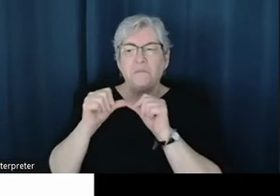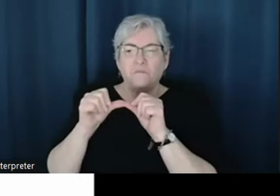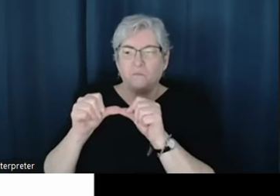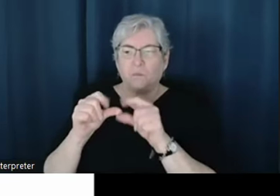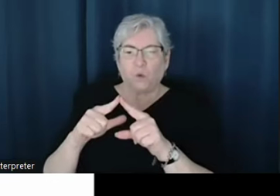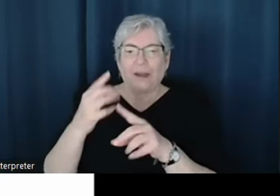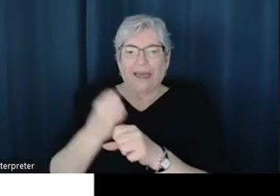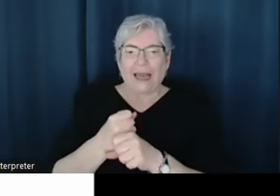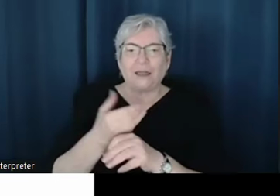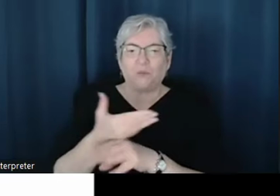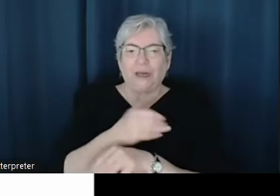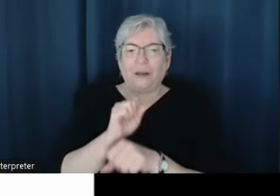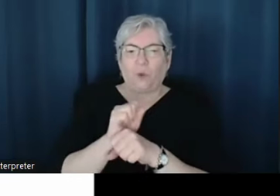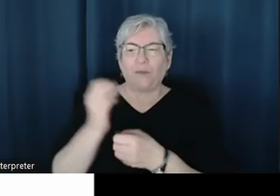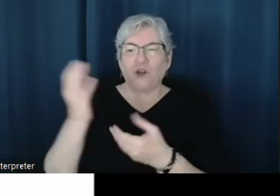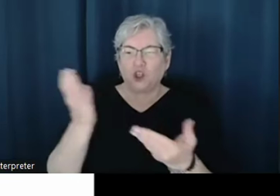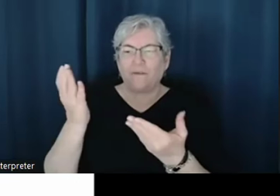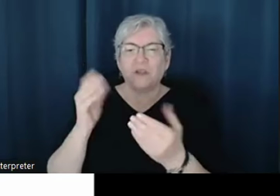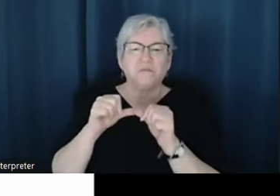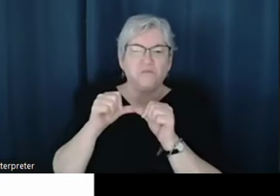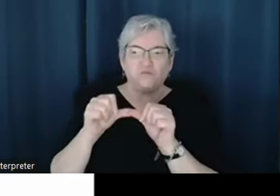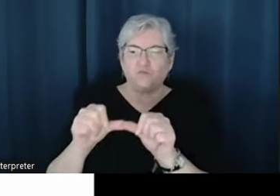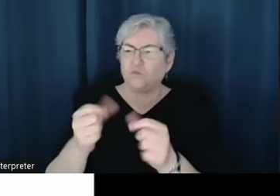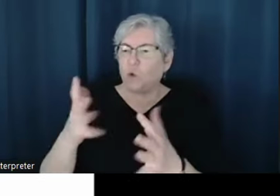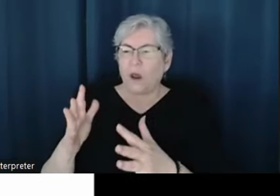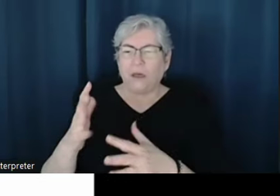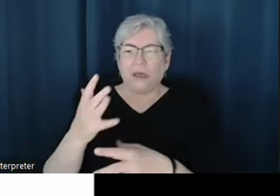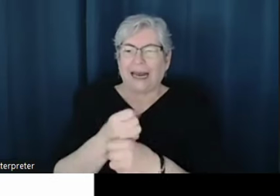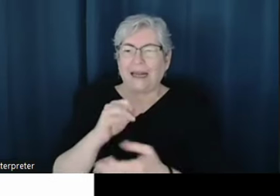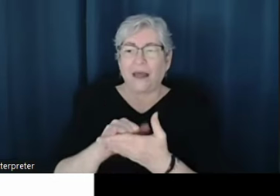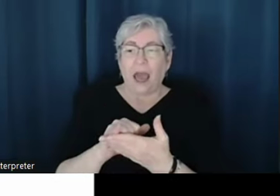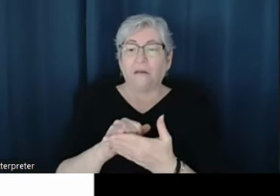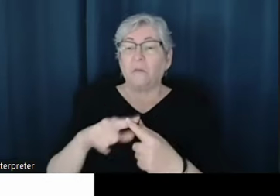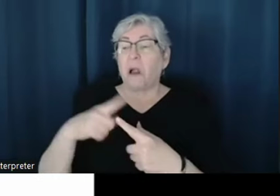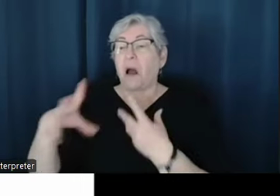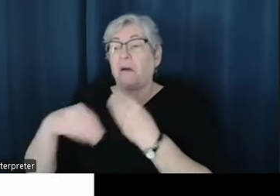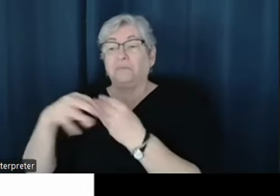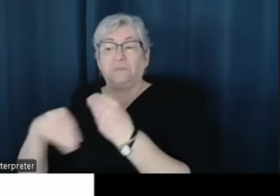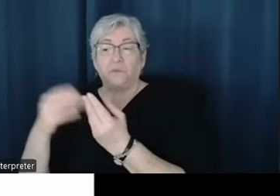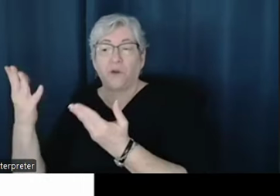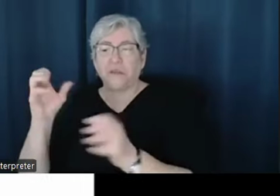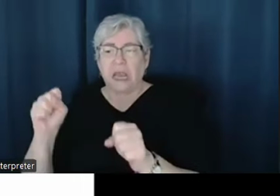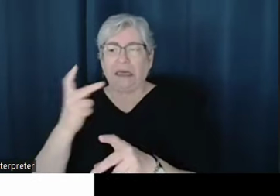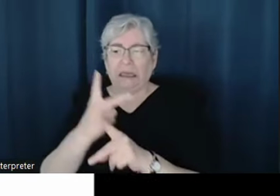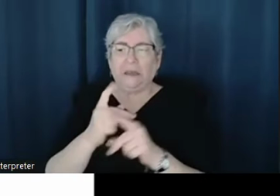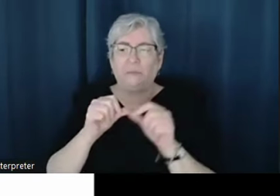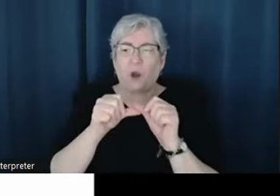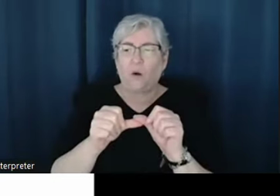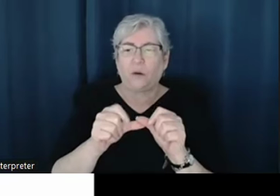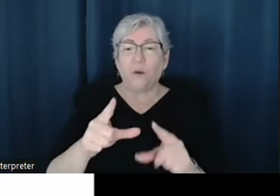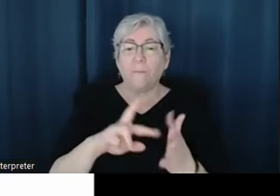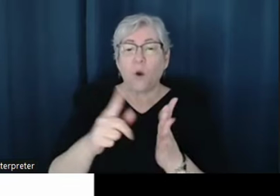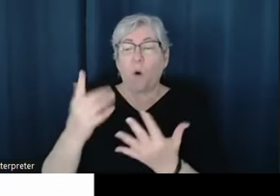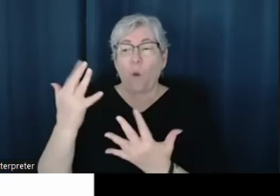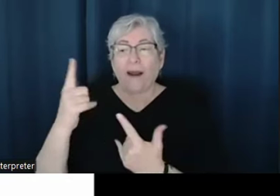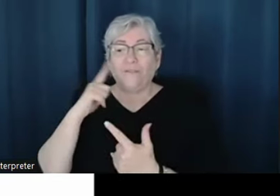receive the pre-employment services that you've already been receiving, as well as any additional services. So the fact that you're on a waiting list for